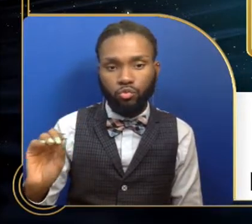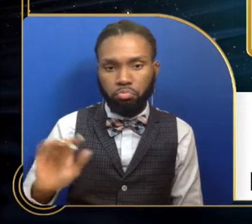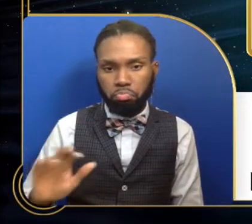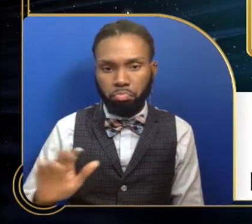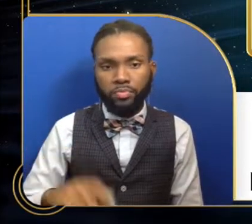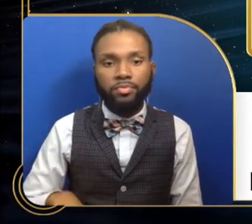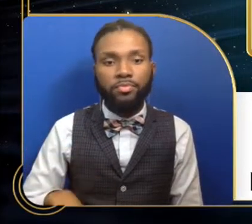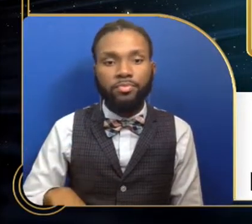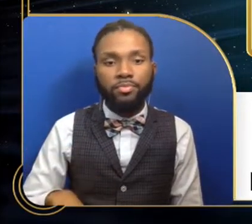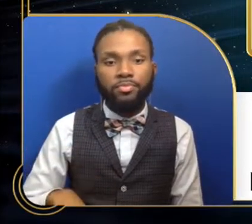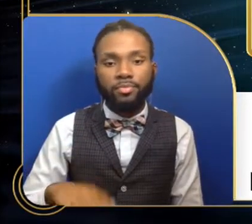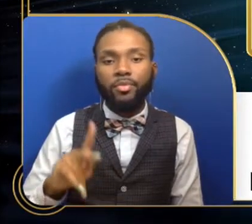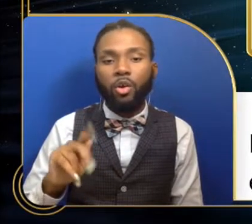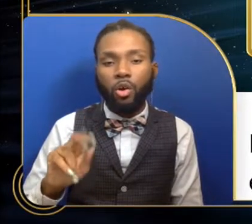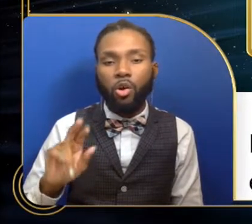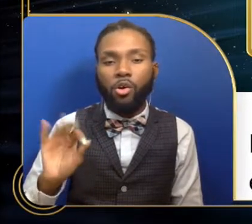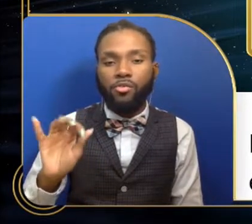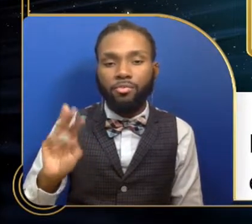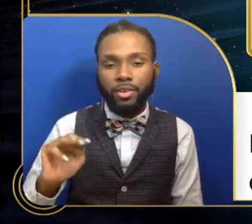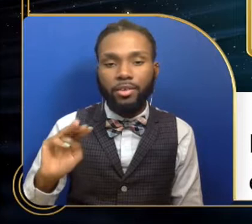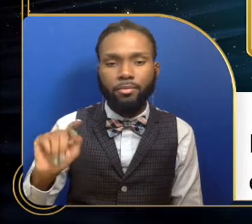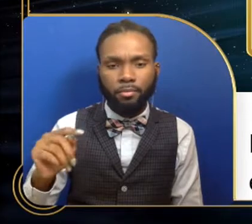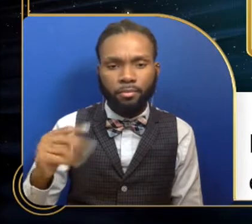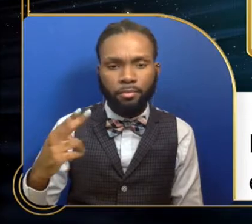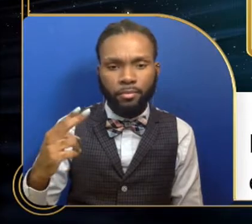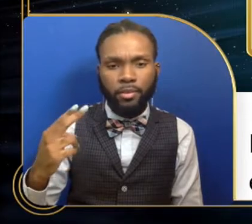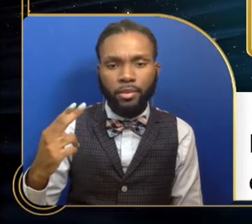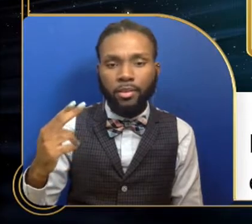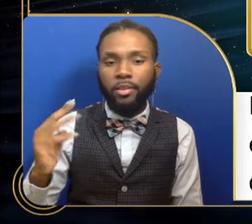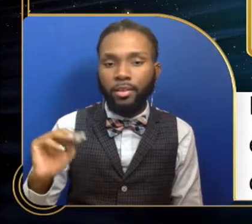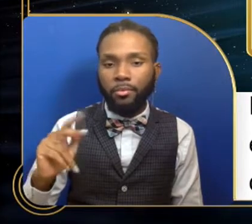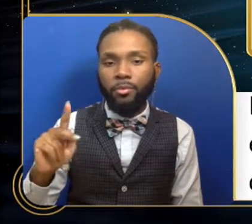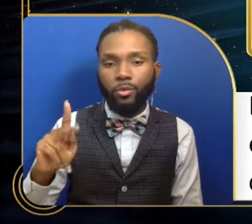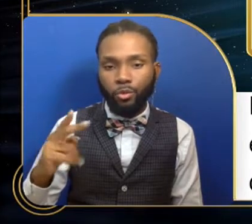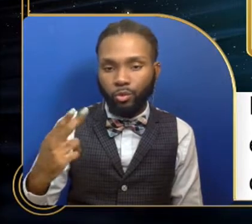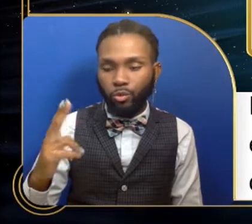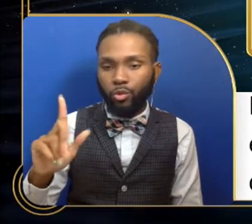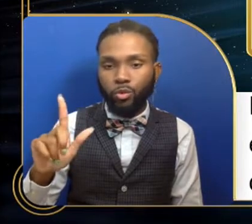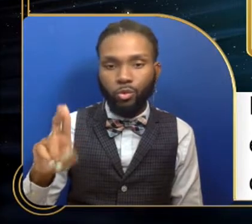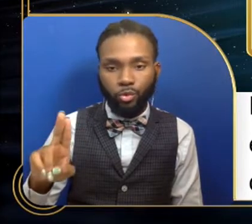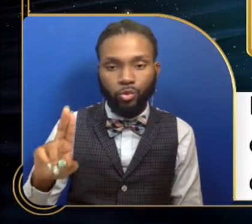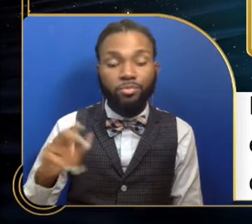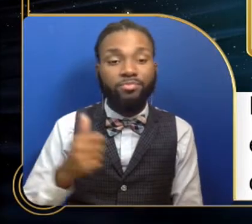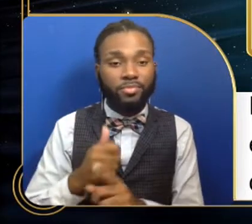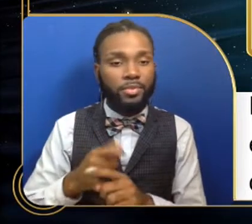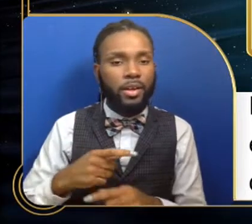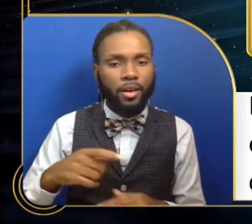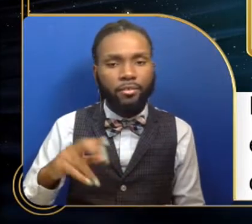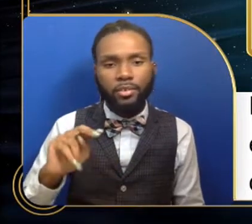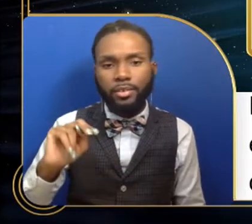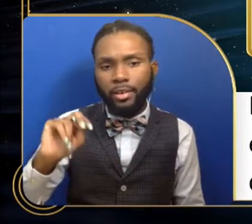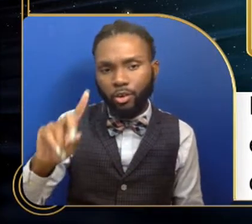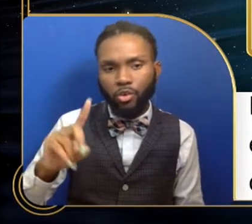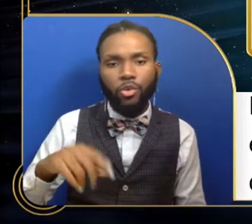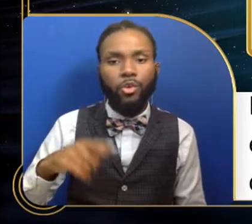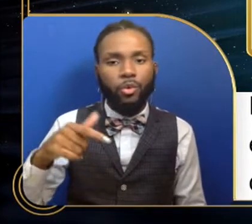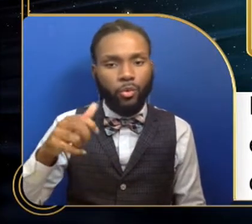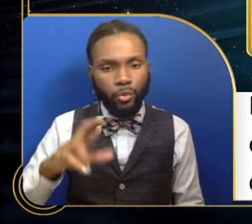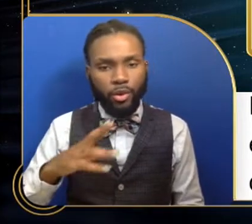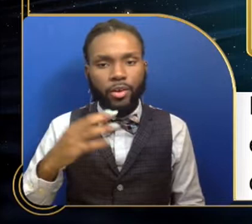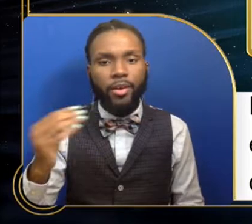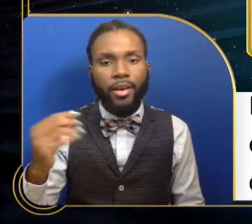is a white, queer, and non-binary, disabled, neurodivergent care worker and educator. They show up for their community as